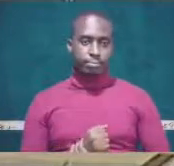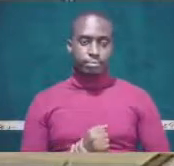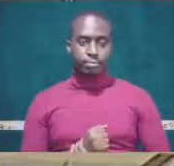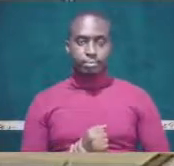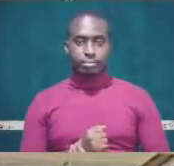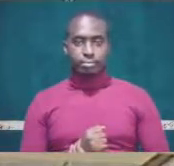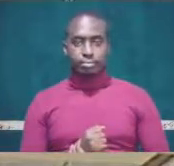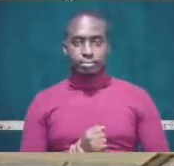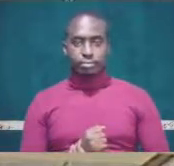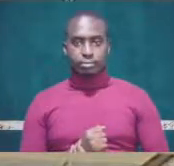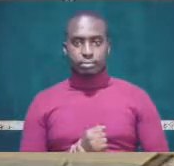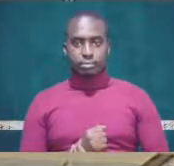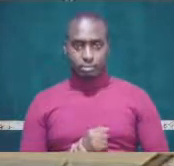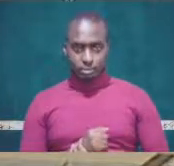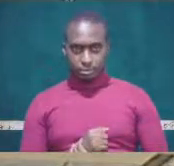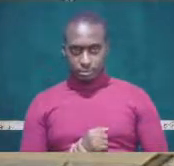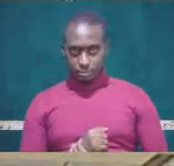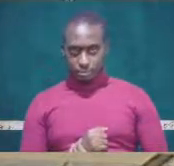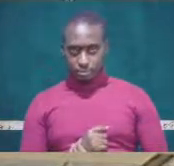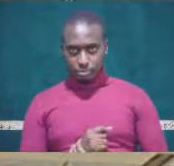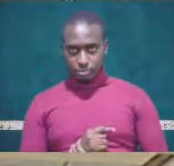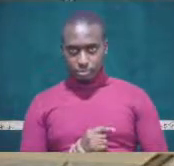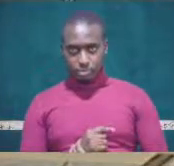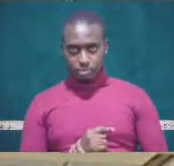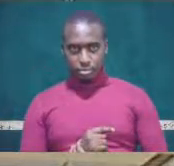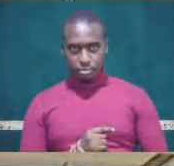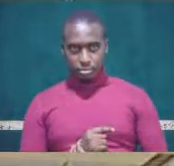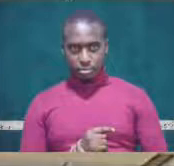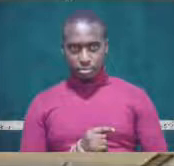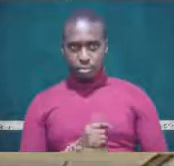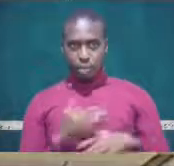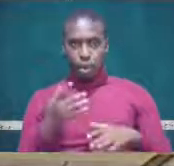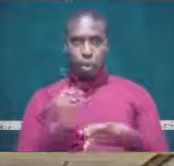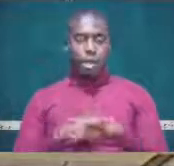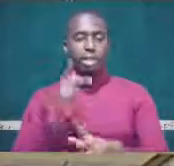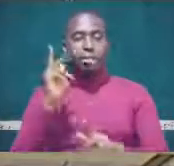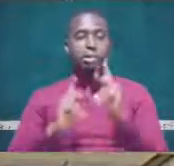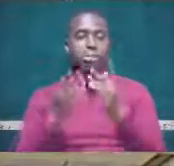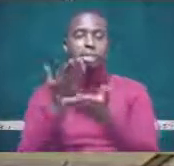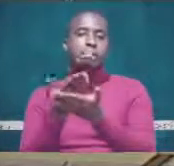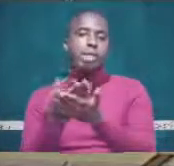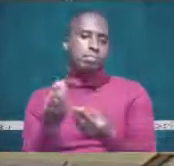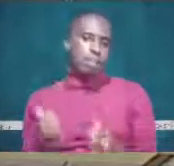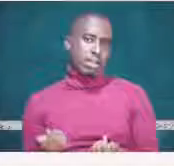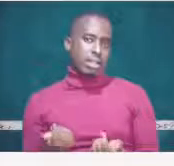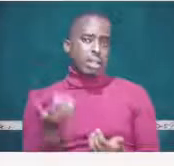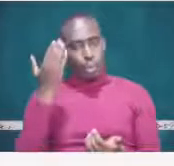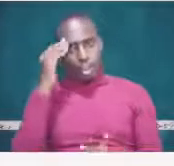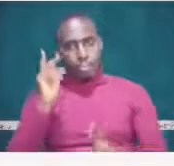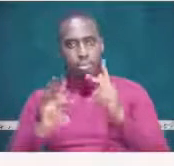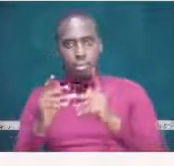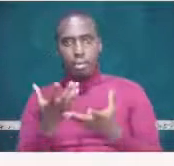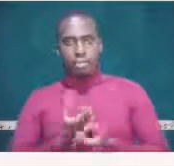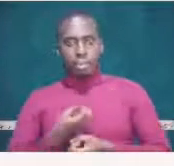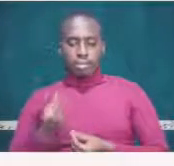for doing something. Why do people demand for money? Why should people hold money in